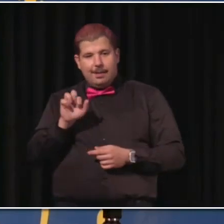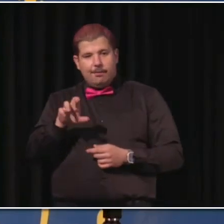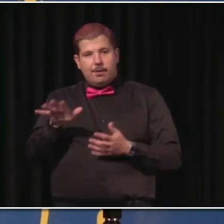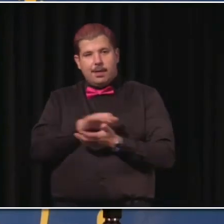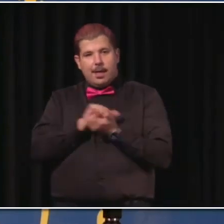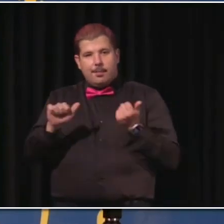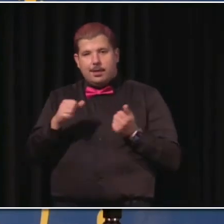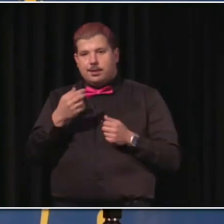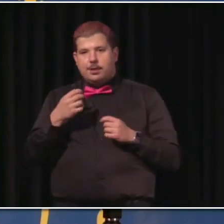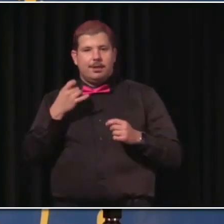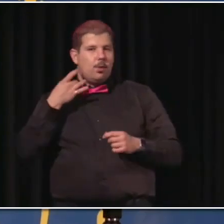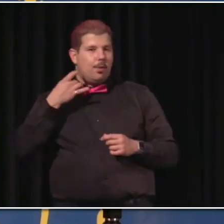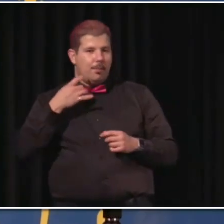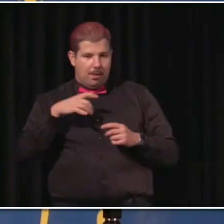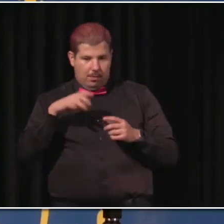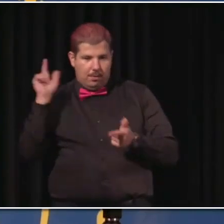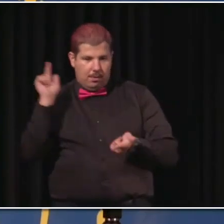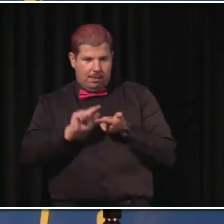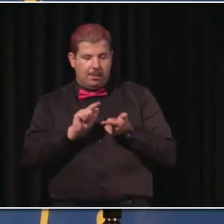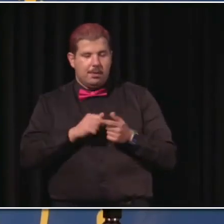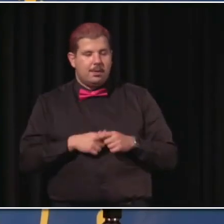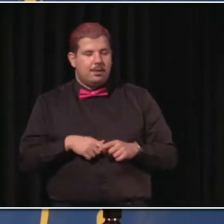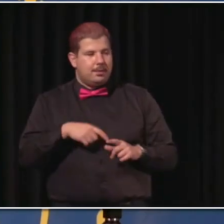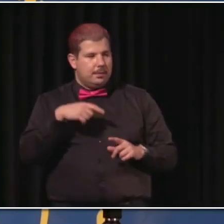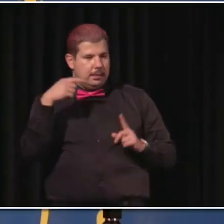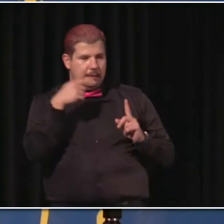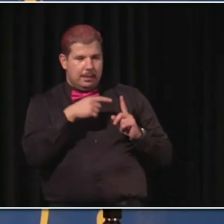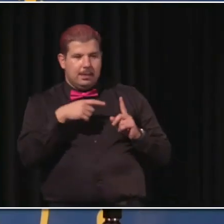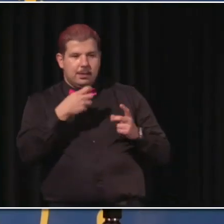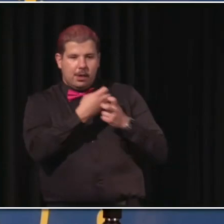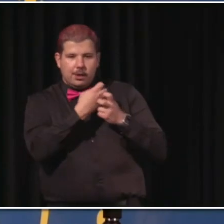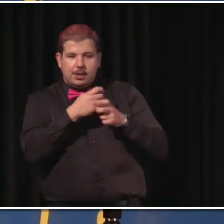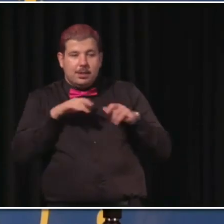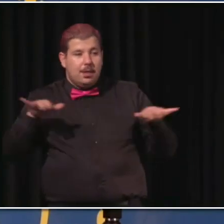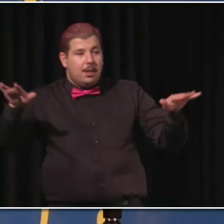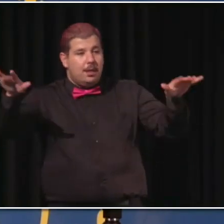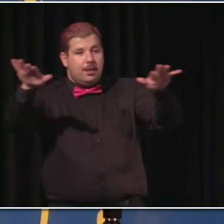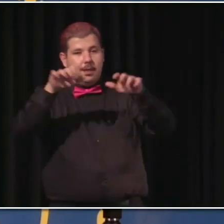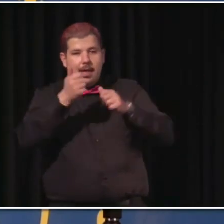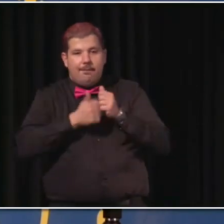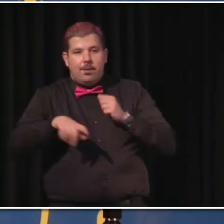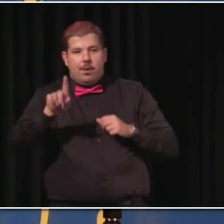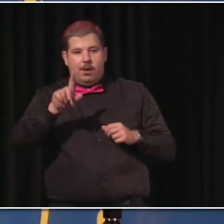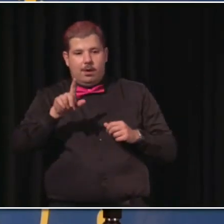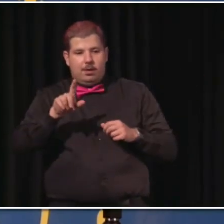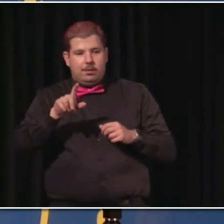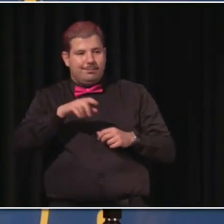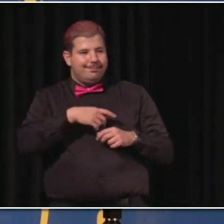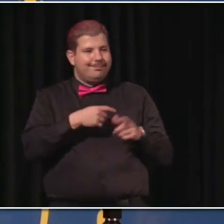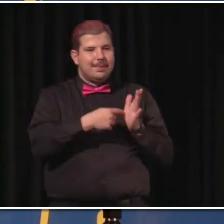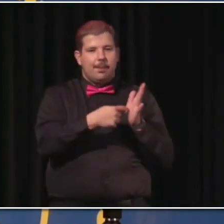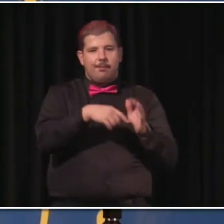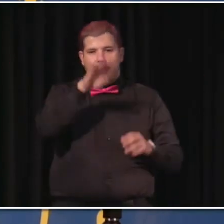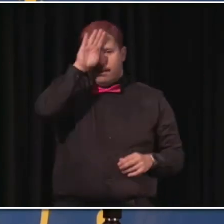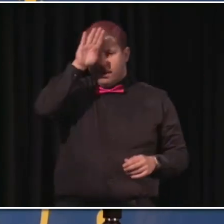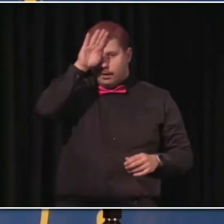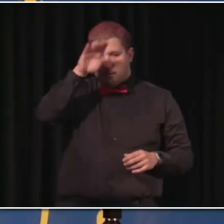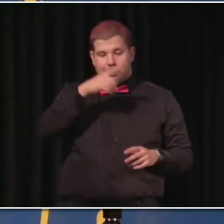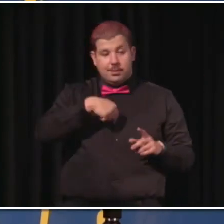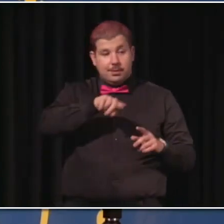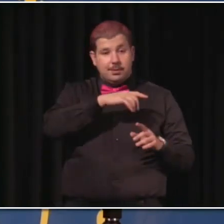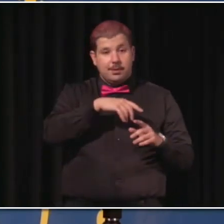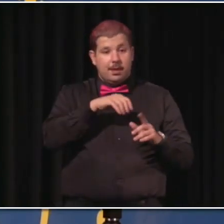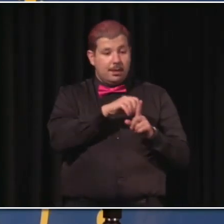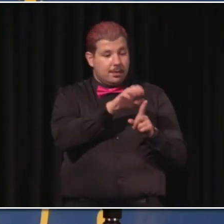disruption. These toxins are everywhere. Take firefighters. They're exposed